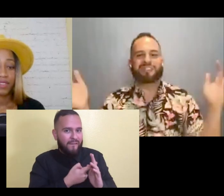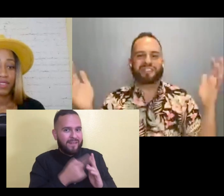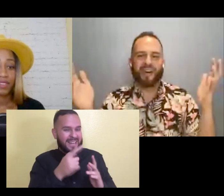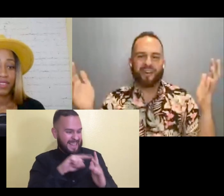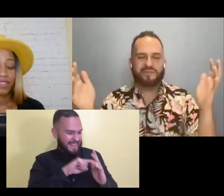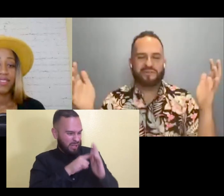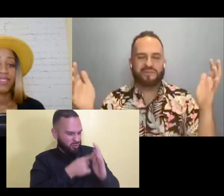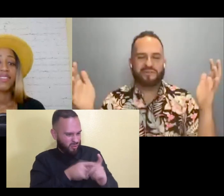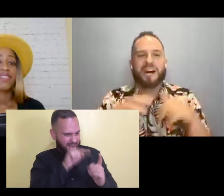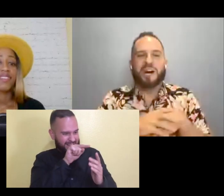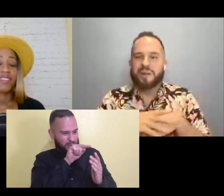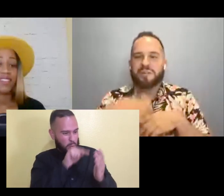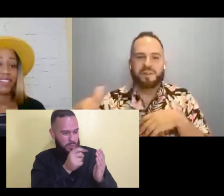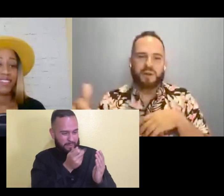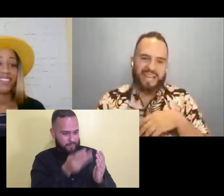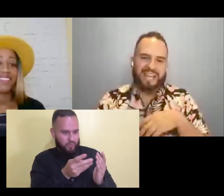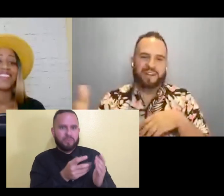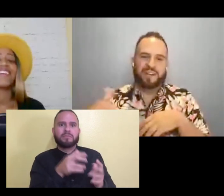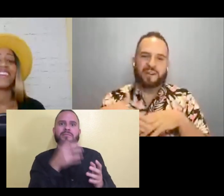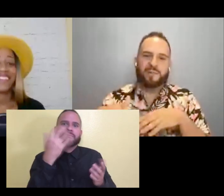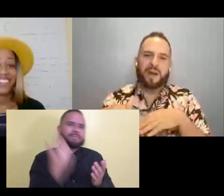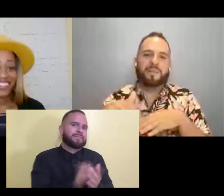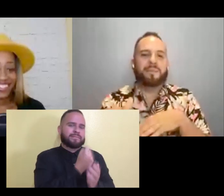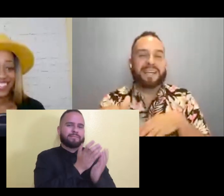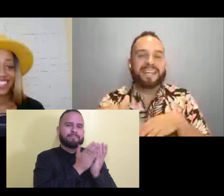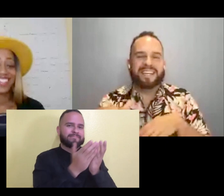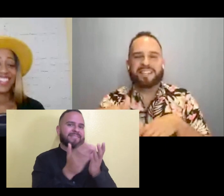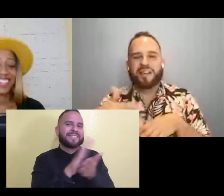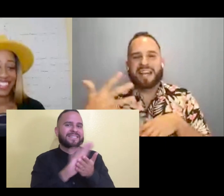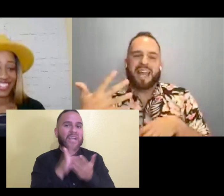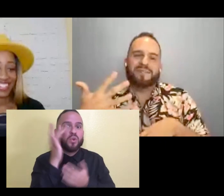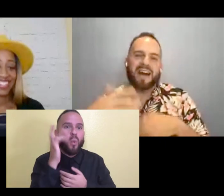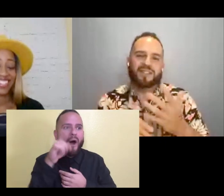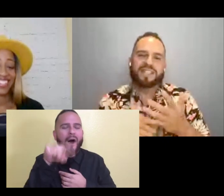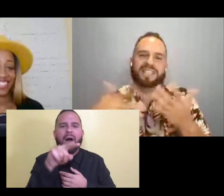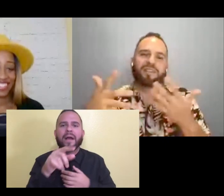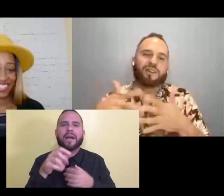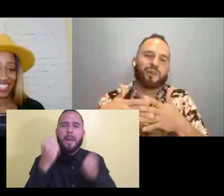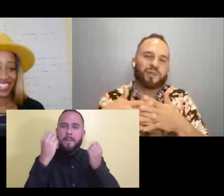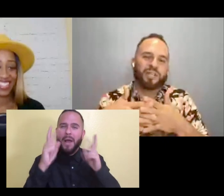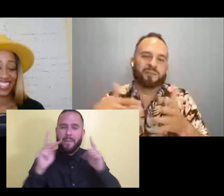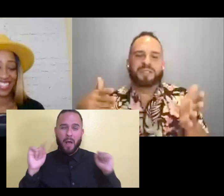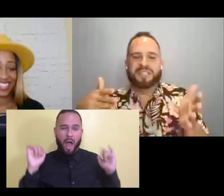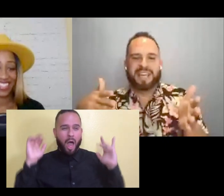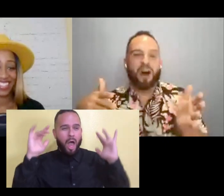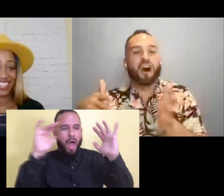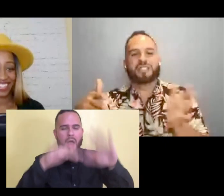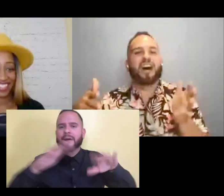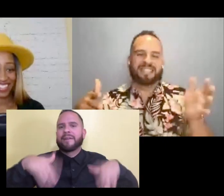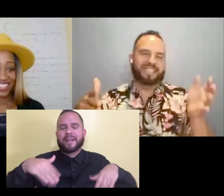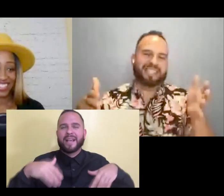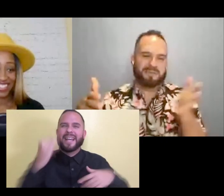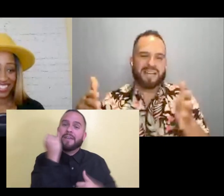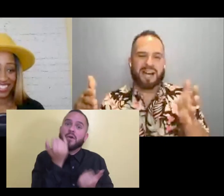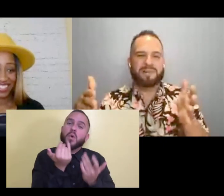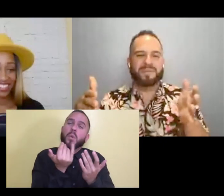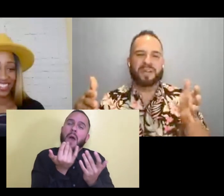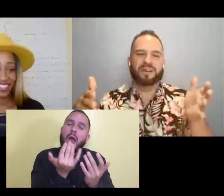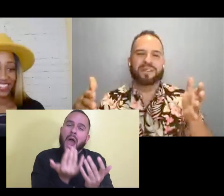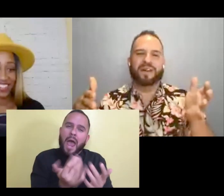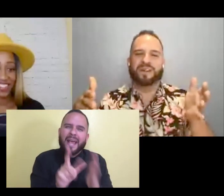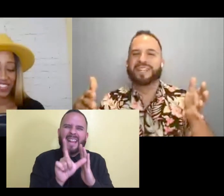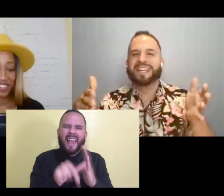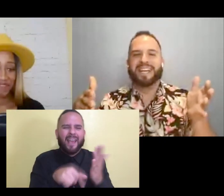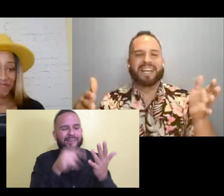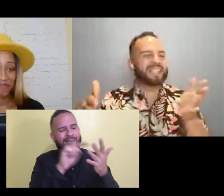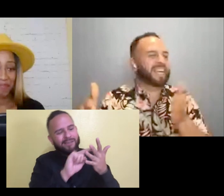to yourself. If you go later, you might pop in and you Uh-huh. get like 5 or 6 different cruise ships that all docked at the same time.